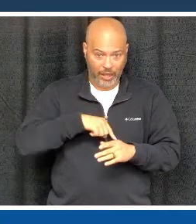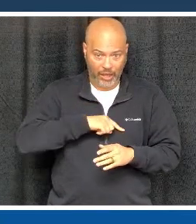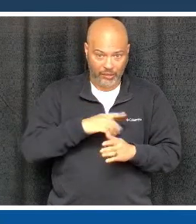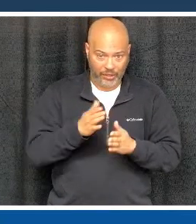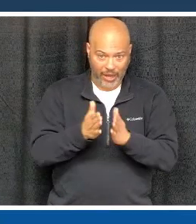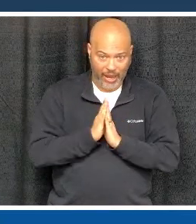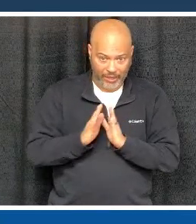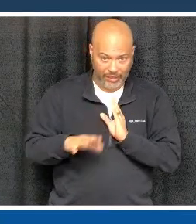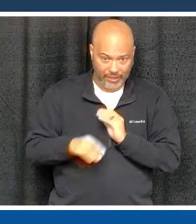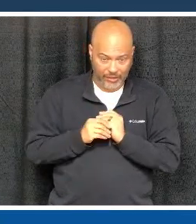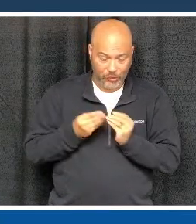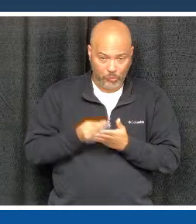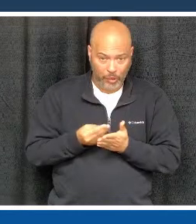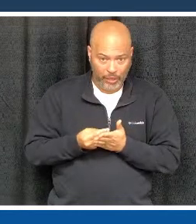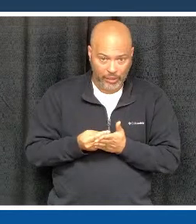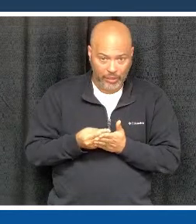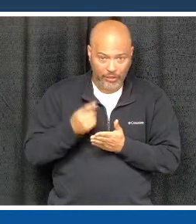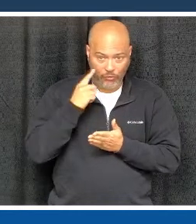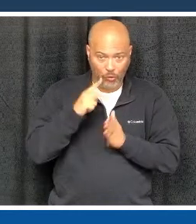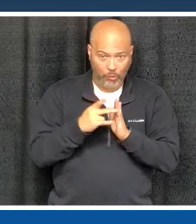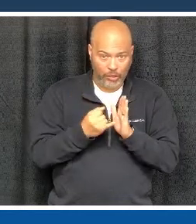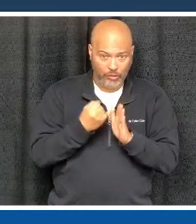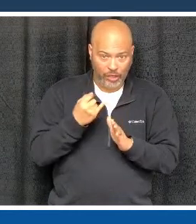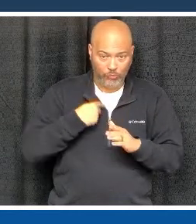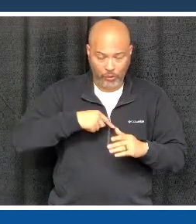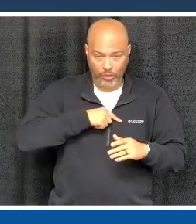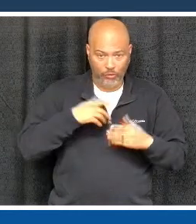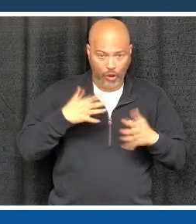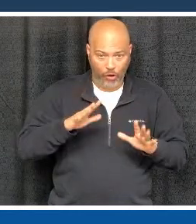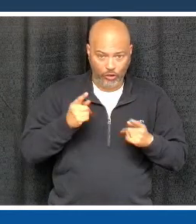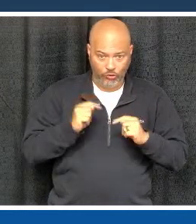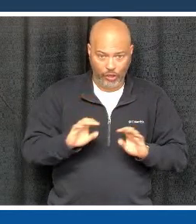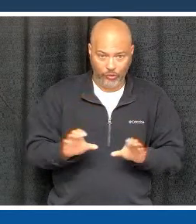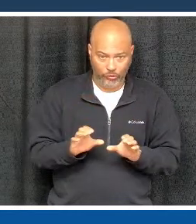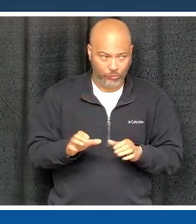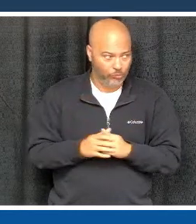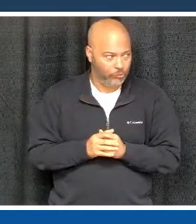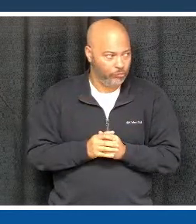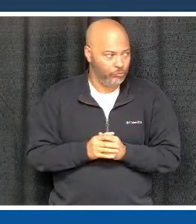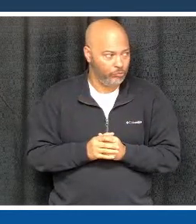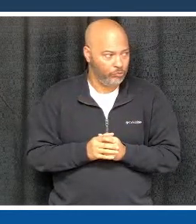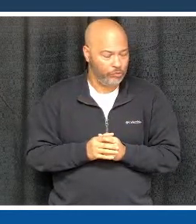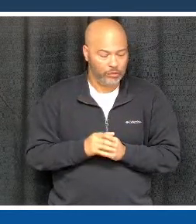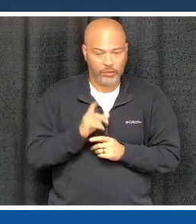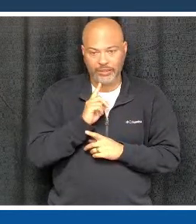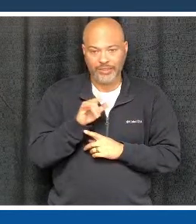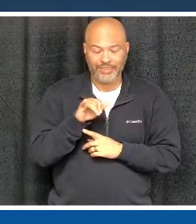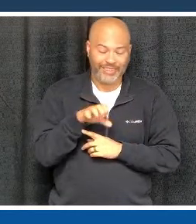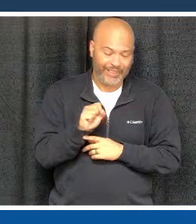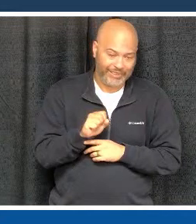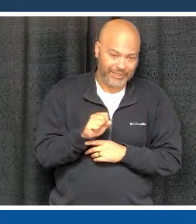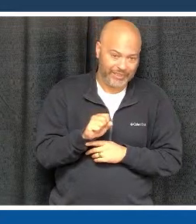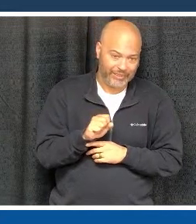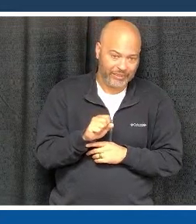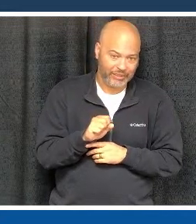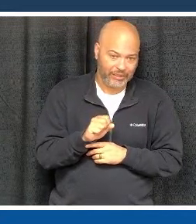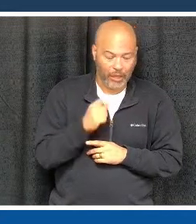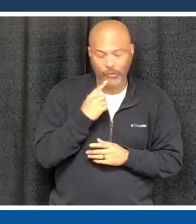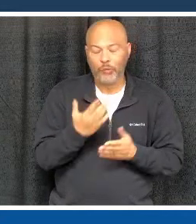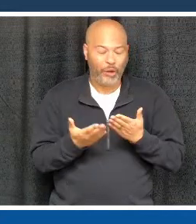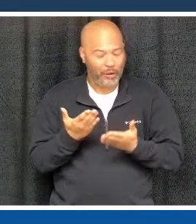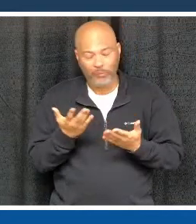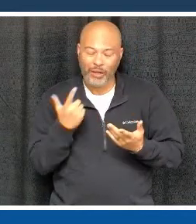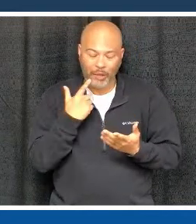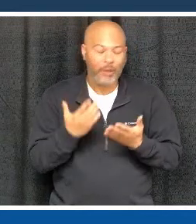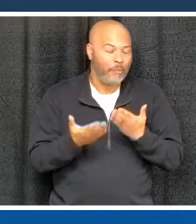get additional funding for projects that we're already trying to get done? Well, yes, and I'll say probably. How